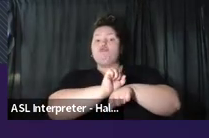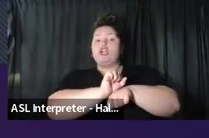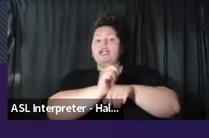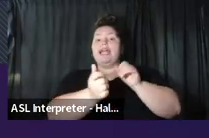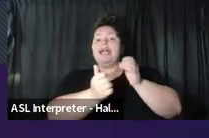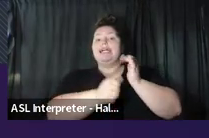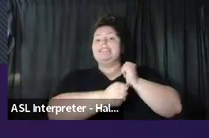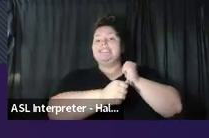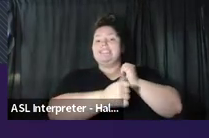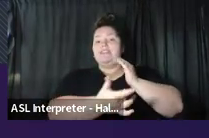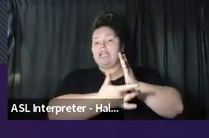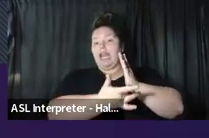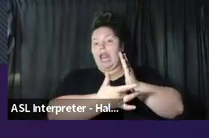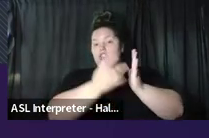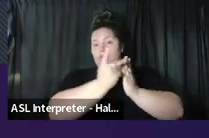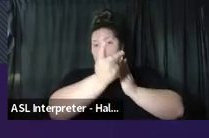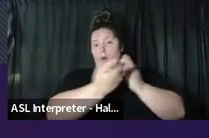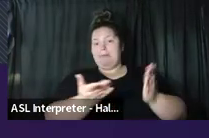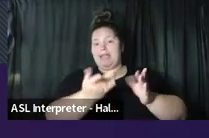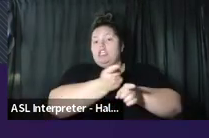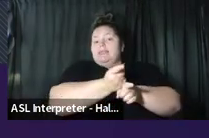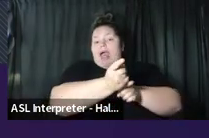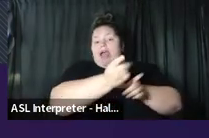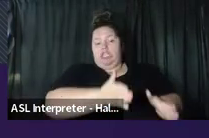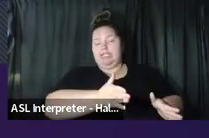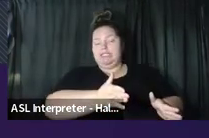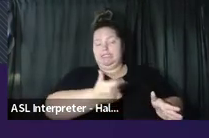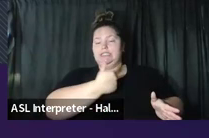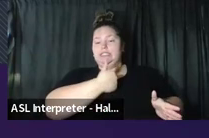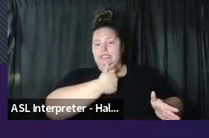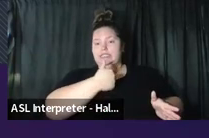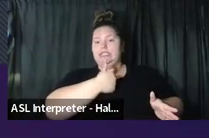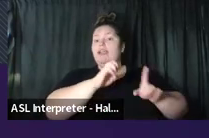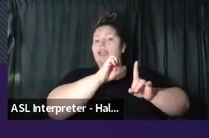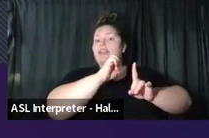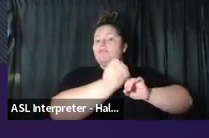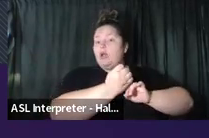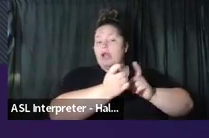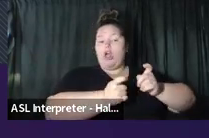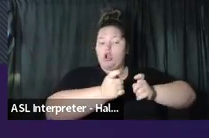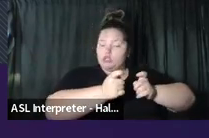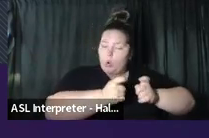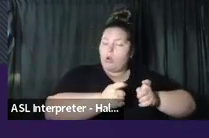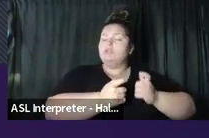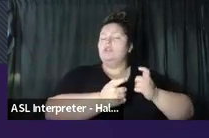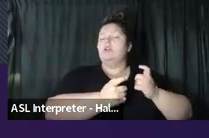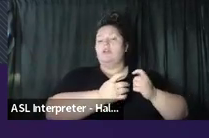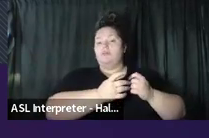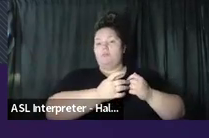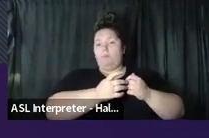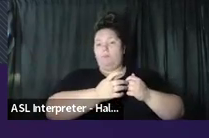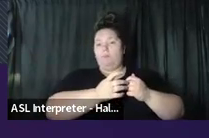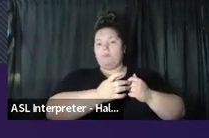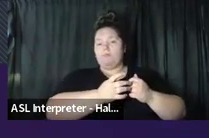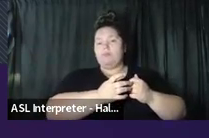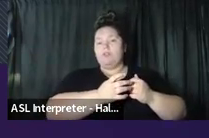a specialist in environmental controls and drag and naturally speaking